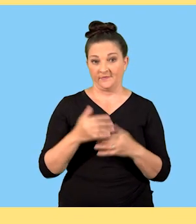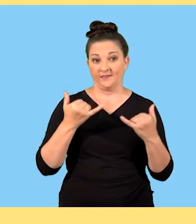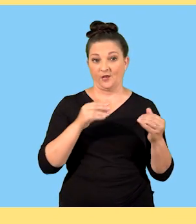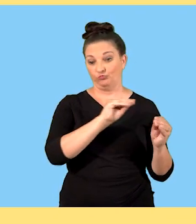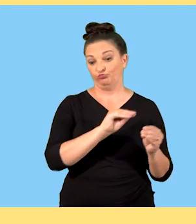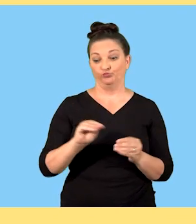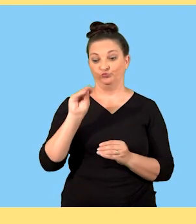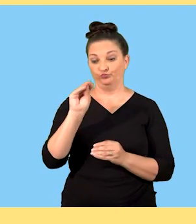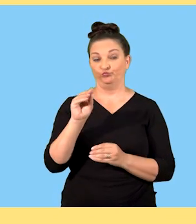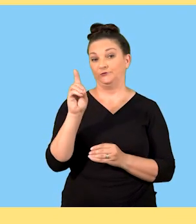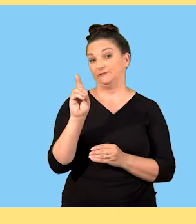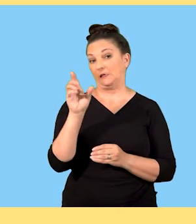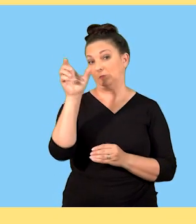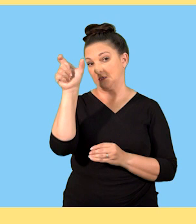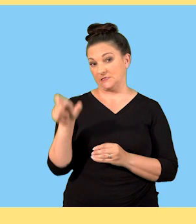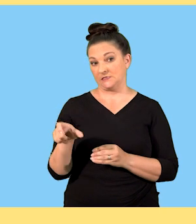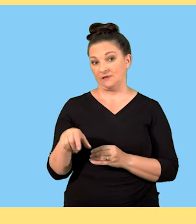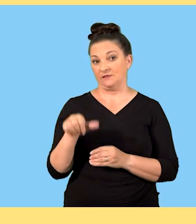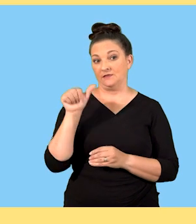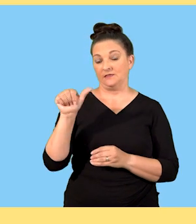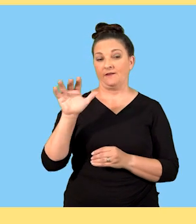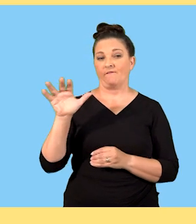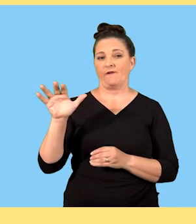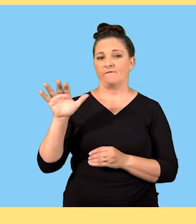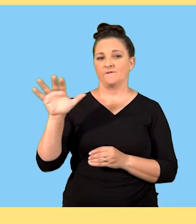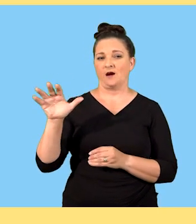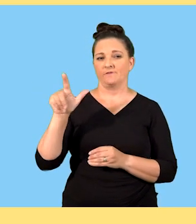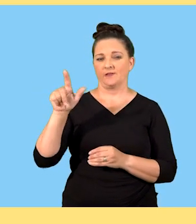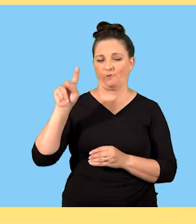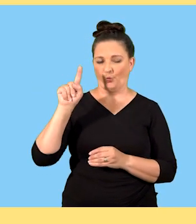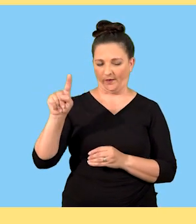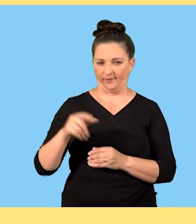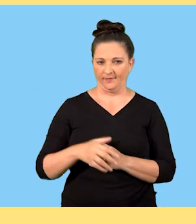655,571. I bring it also to the debit side,